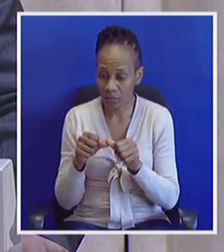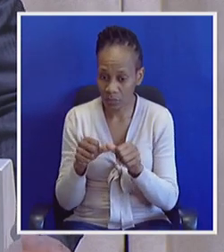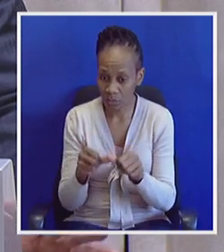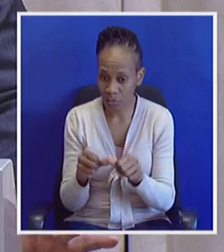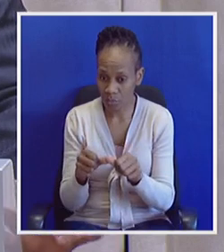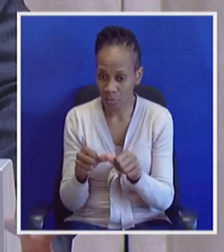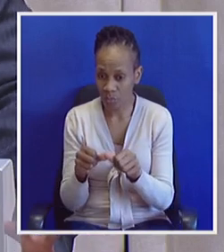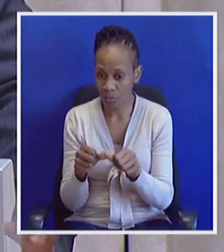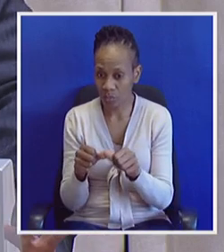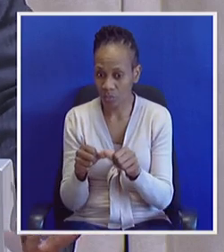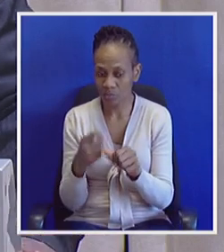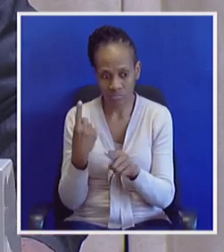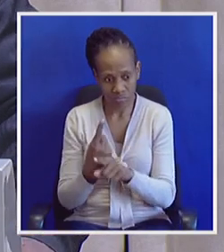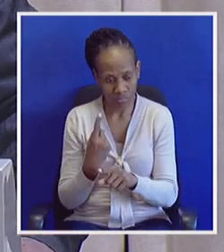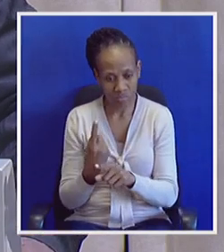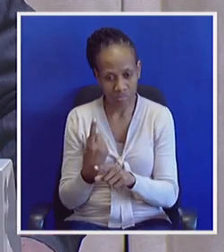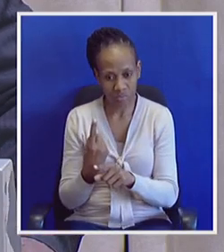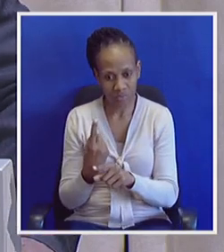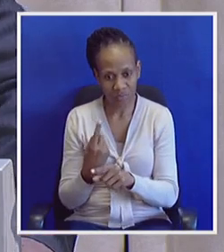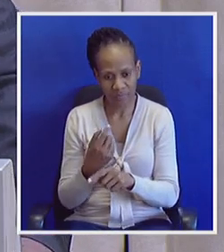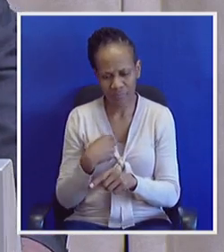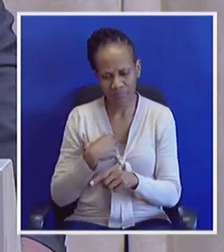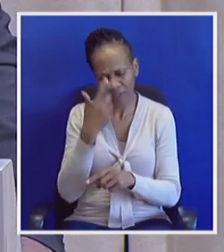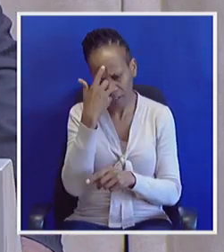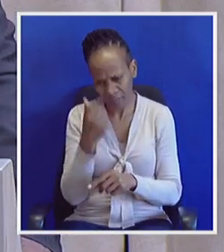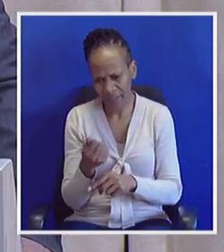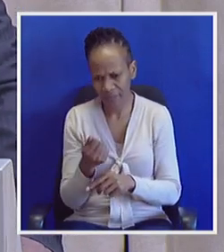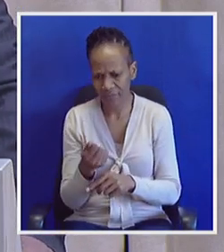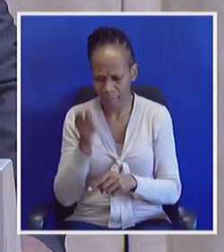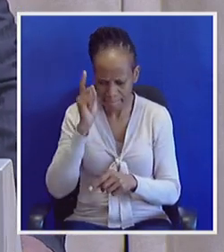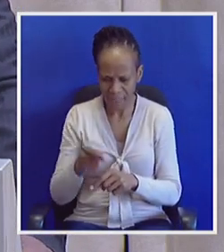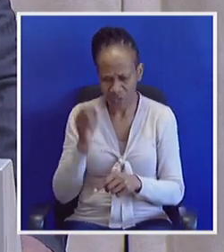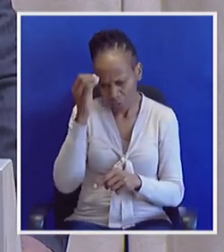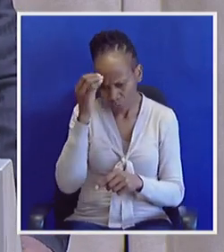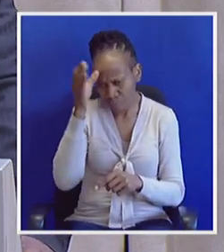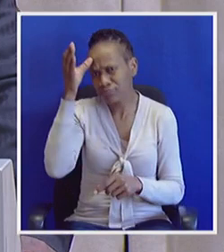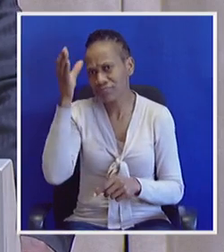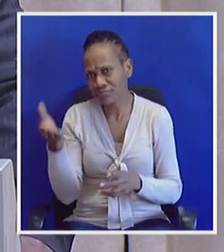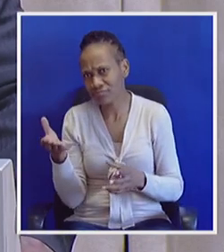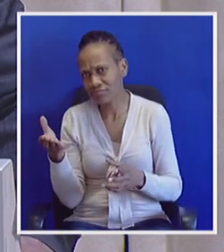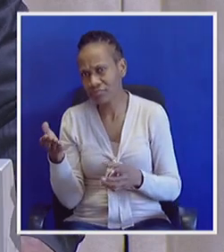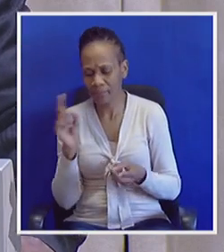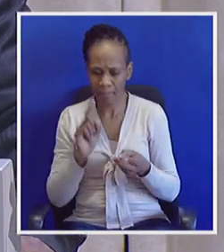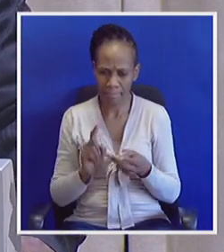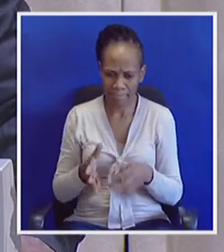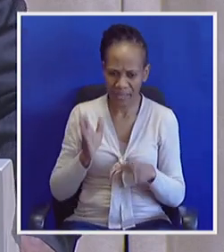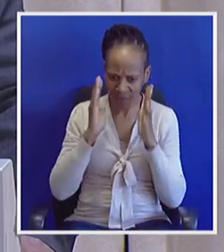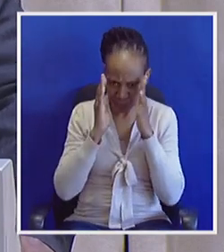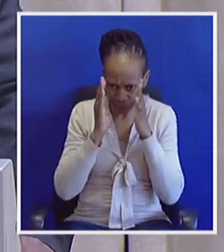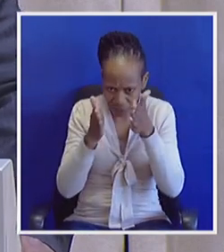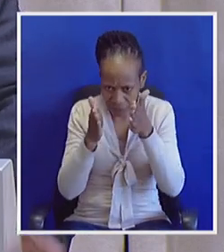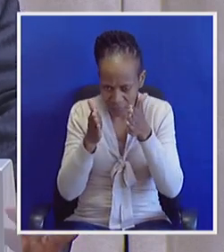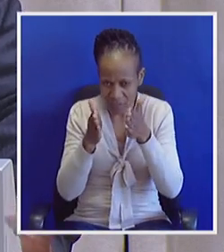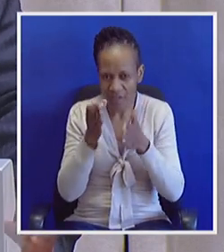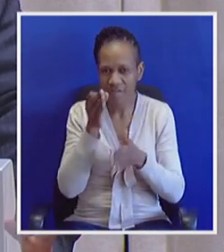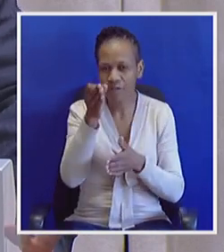that, we've always believed that we've got to be smart. We've got to be innovative. We've got to be forward-looking. And we've got